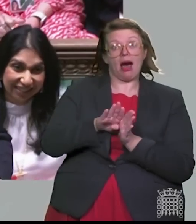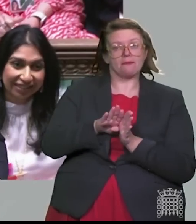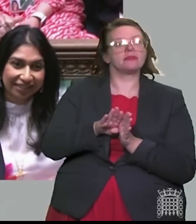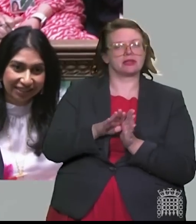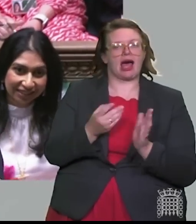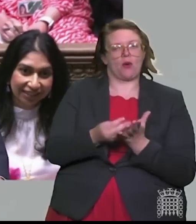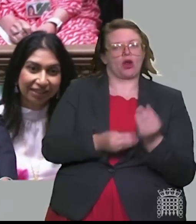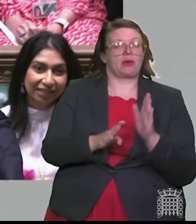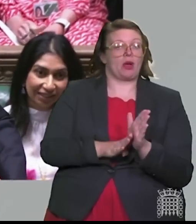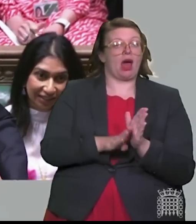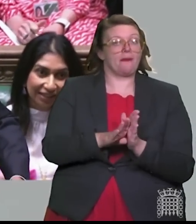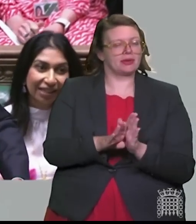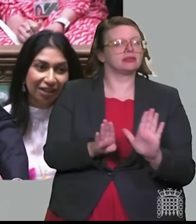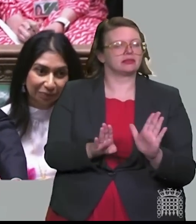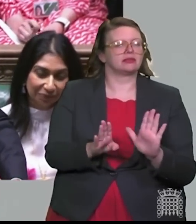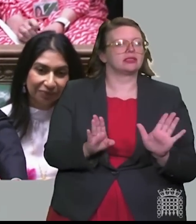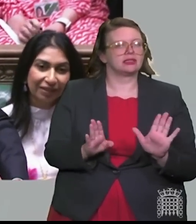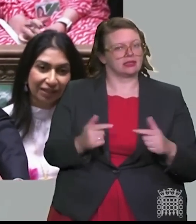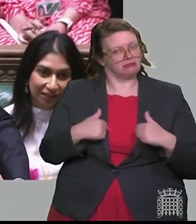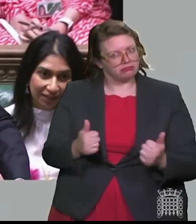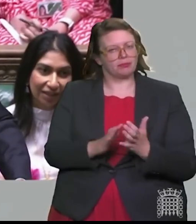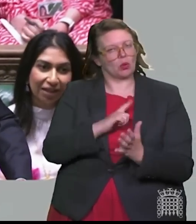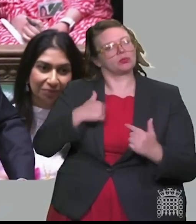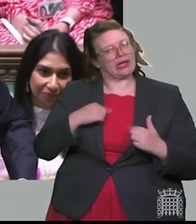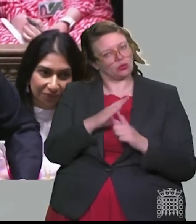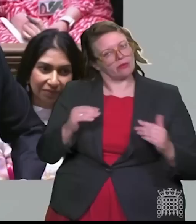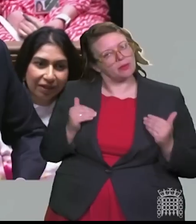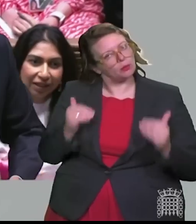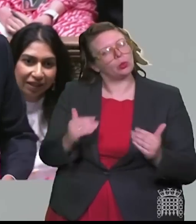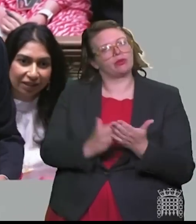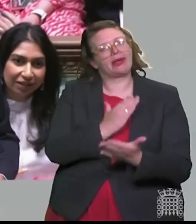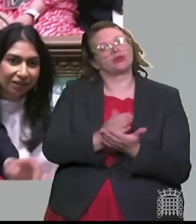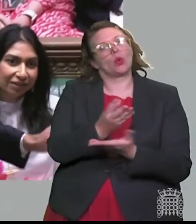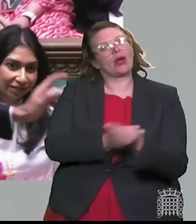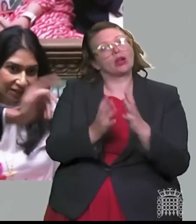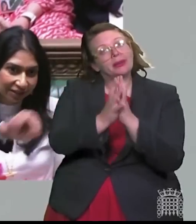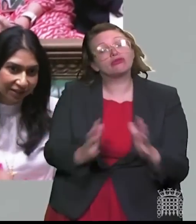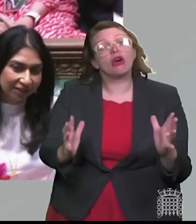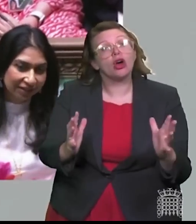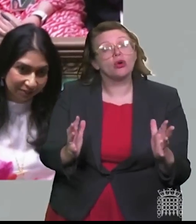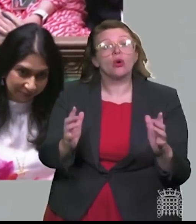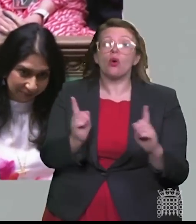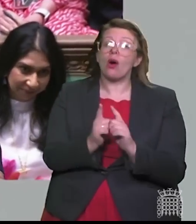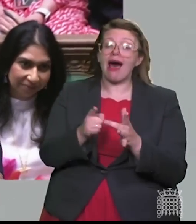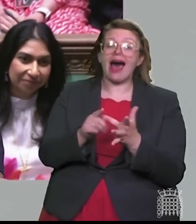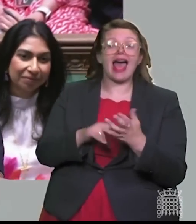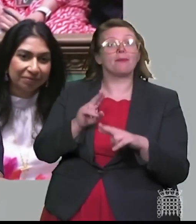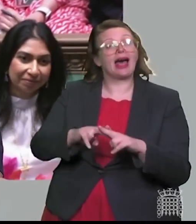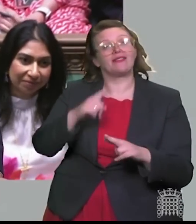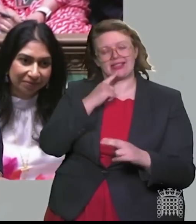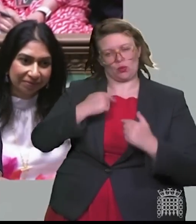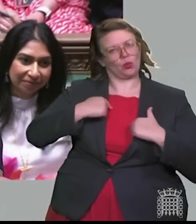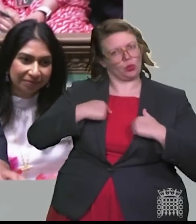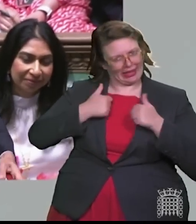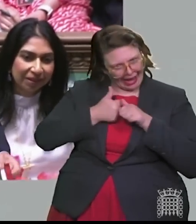done, said that we've acted decisively to make sure that the economy is growing, and credited this government with having a very positive